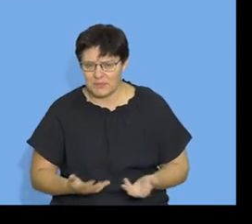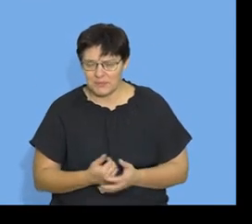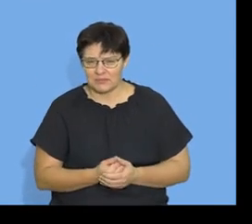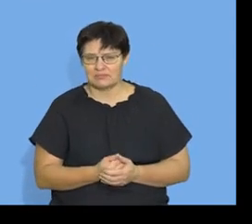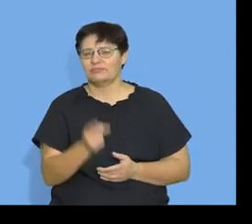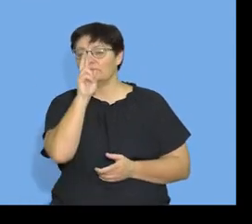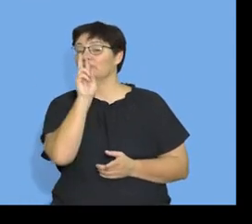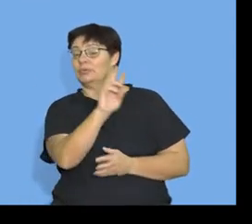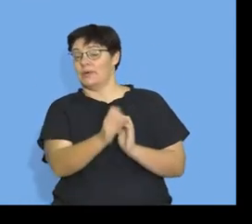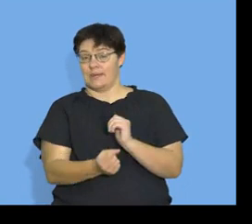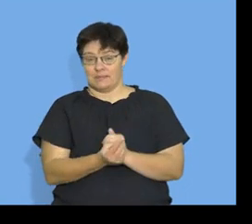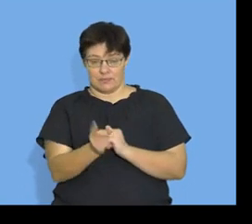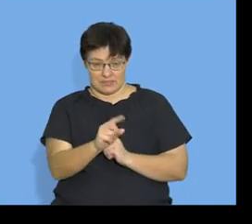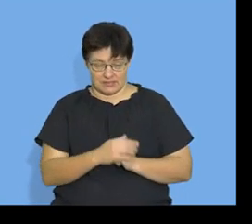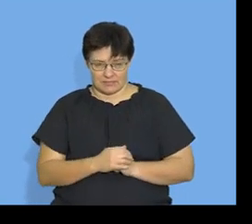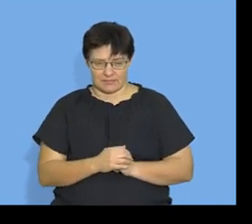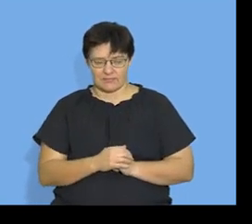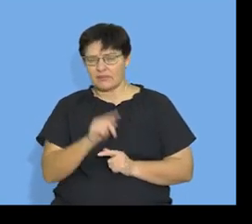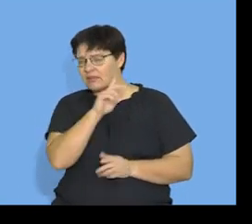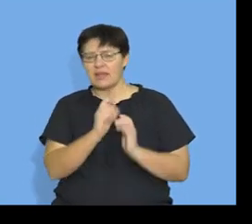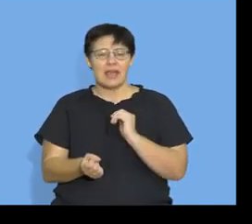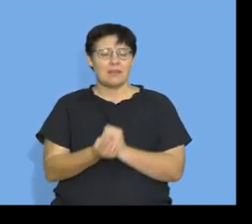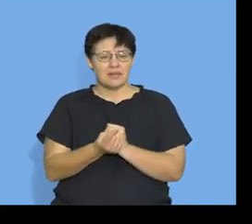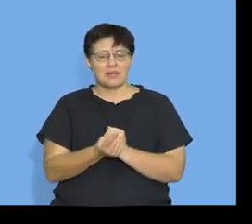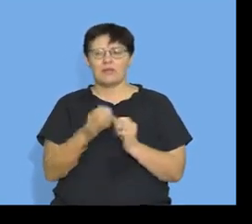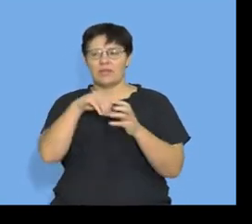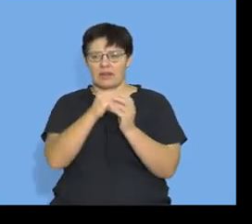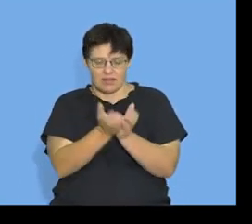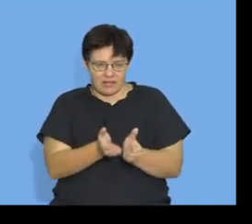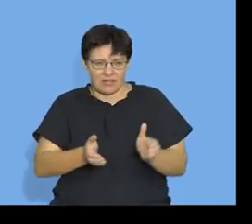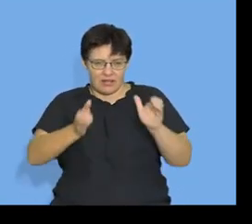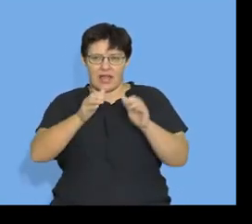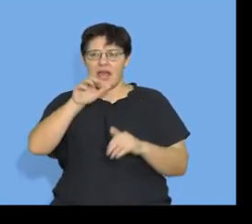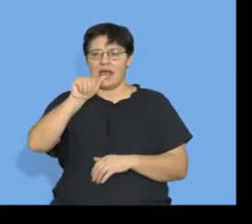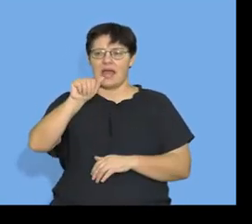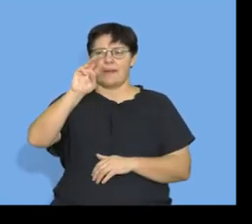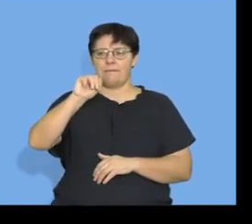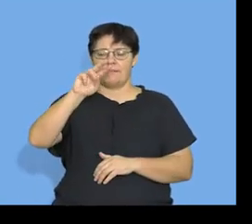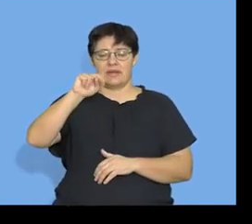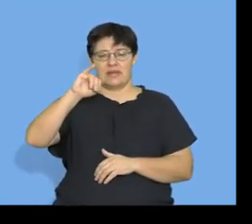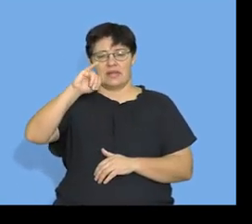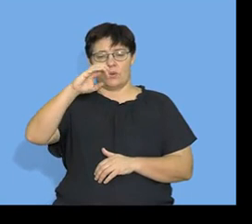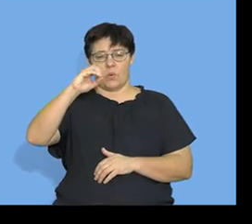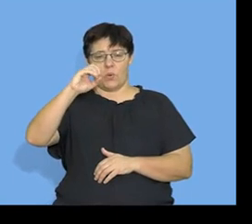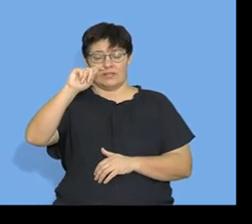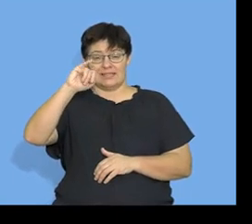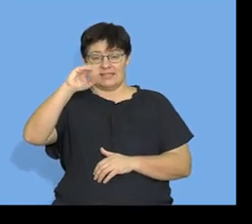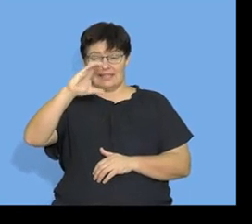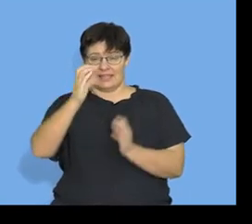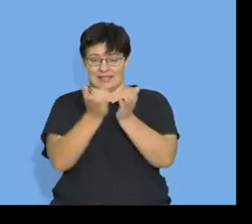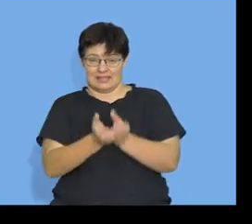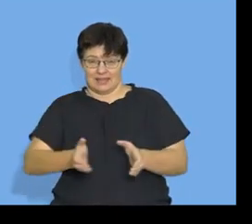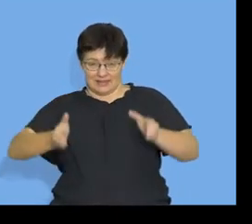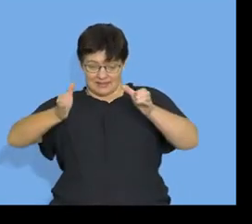Let's look at what happens. So all of this happens within a sac called the amniotic sac. So when we look at the amniotic